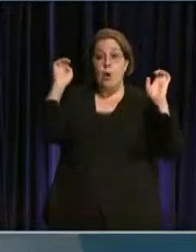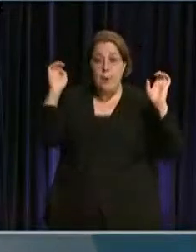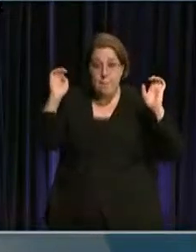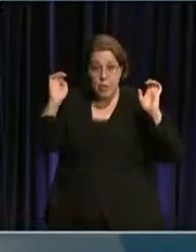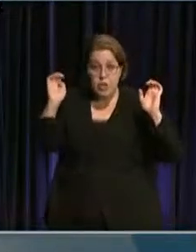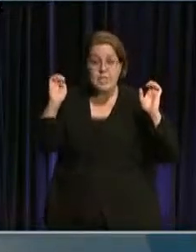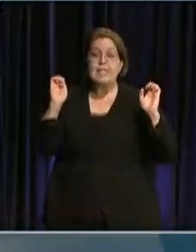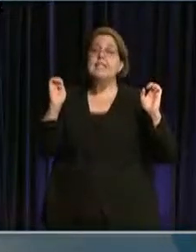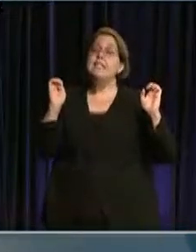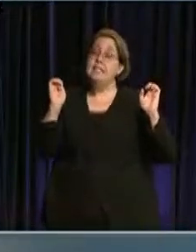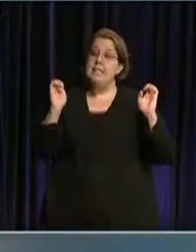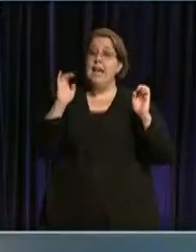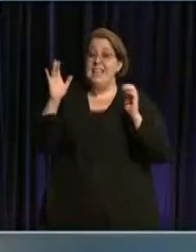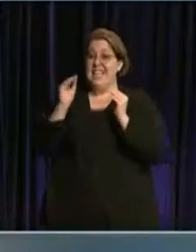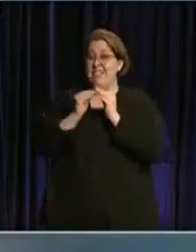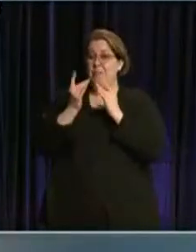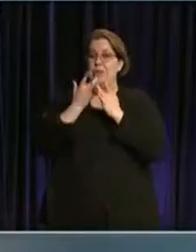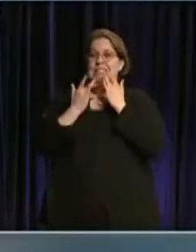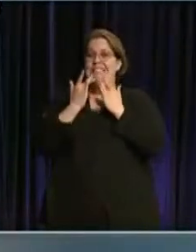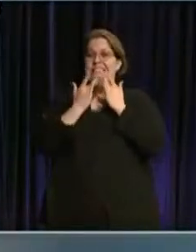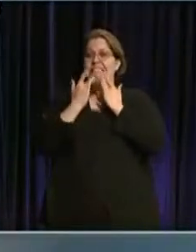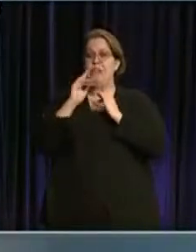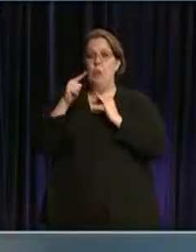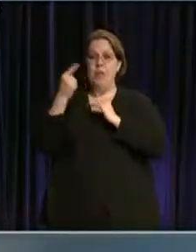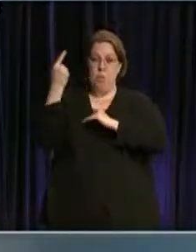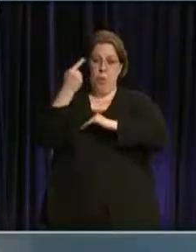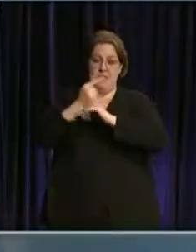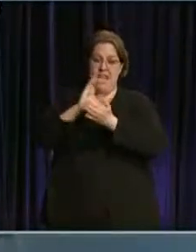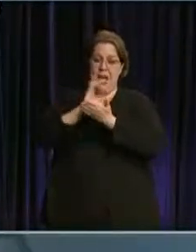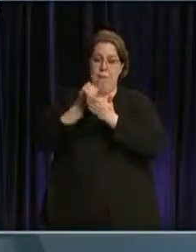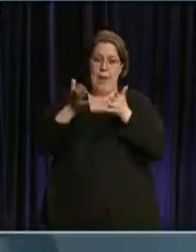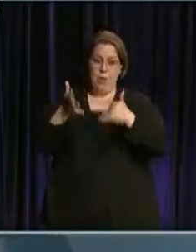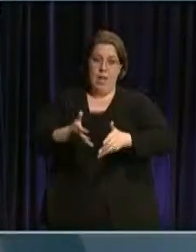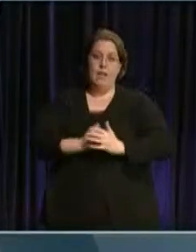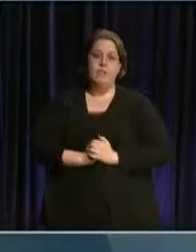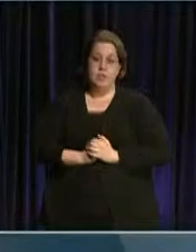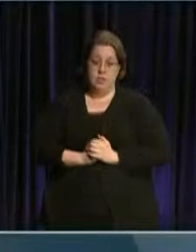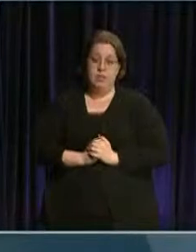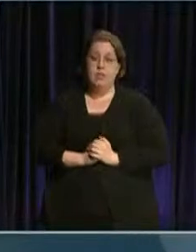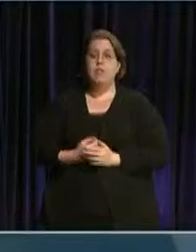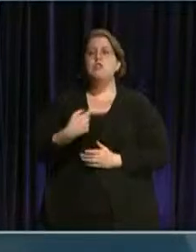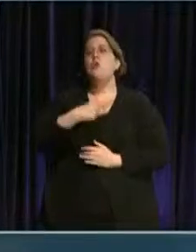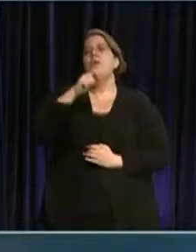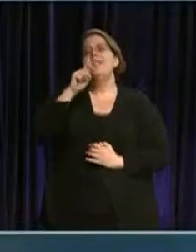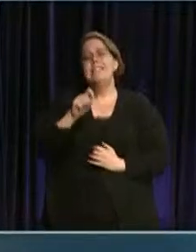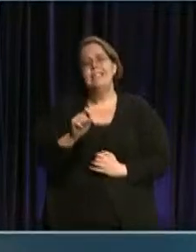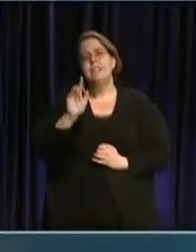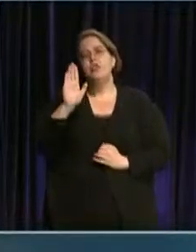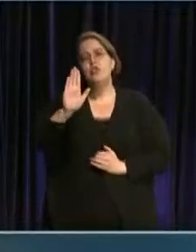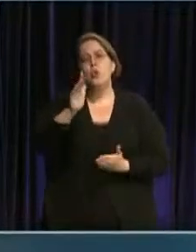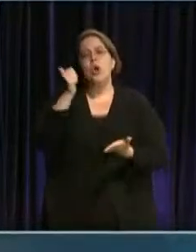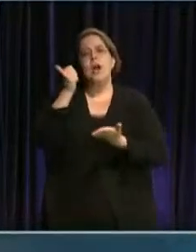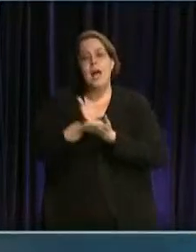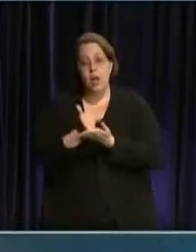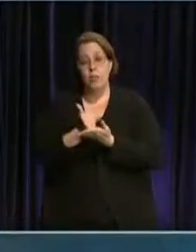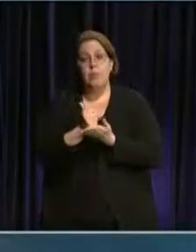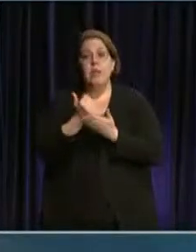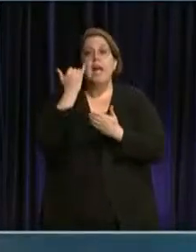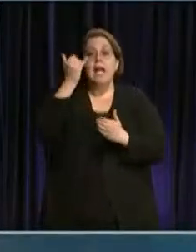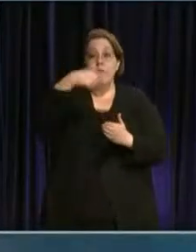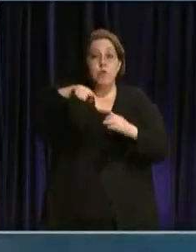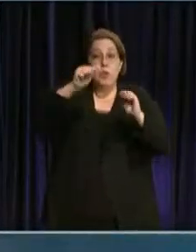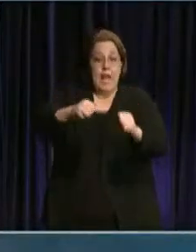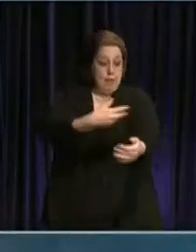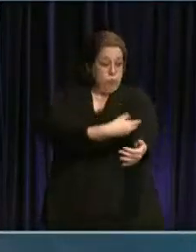care, etc., is even more critical at just a day's supply. So we do need your help. Everyone listening, if you're able